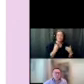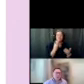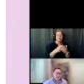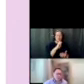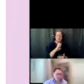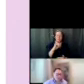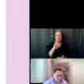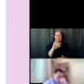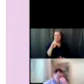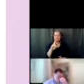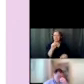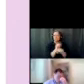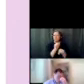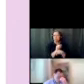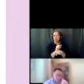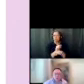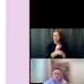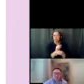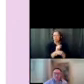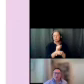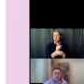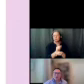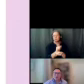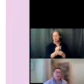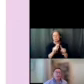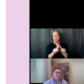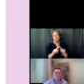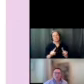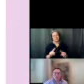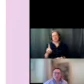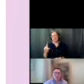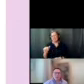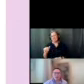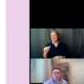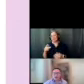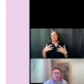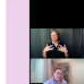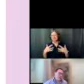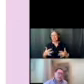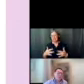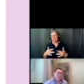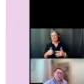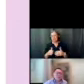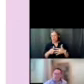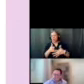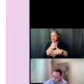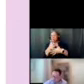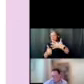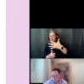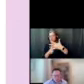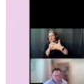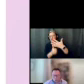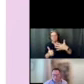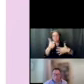in EID work, our disability seems to take a backseat at times, and we can't be okay with that. We cannot